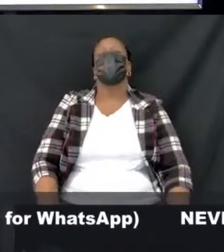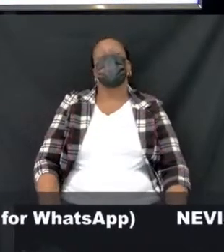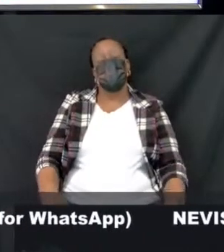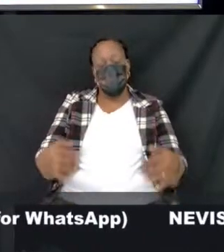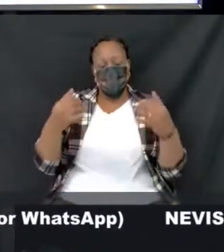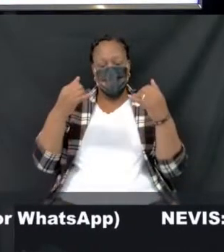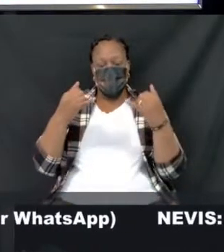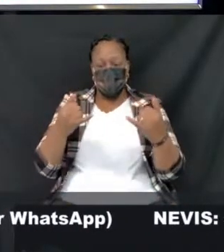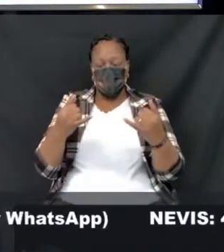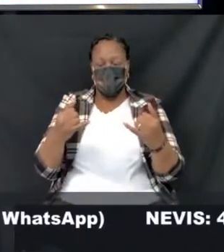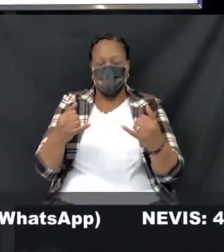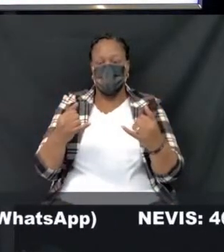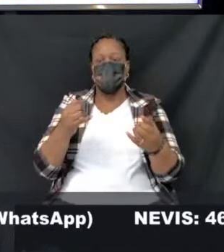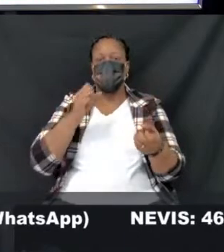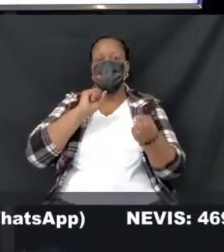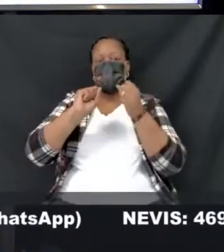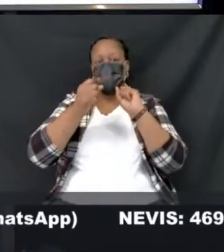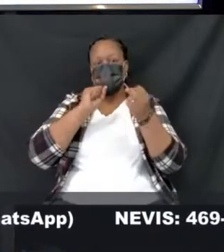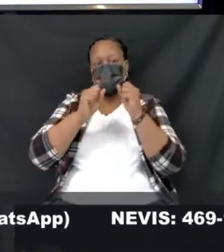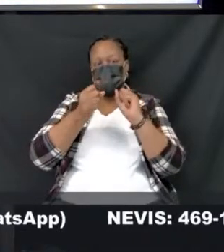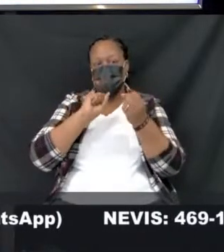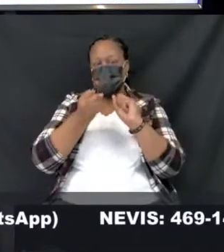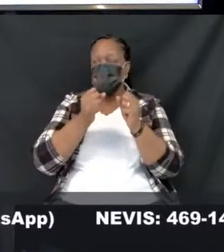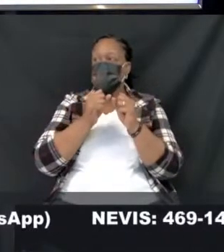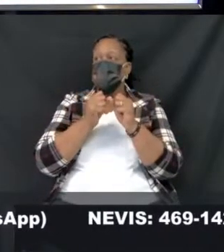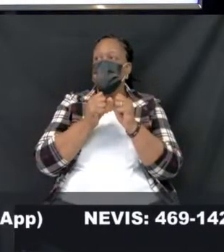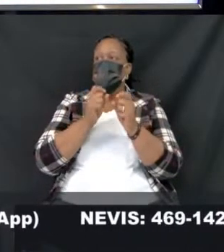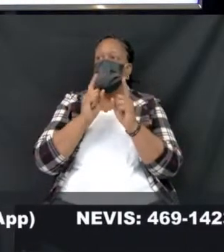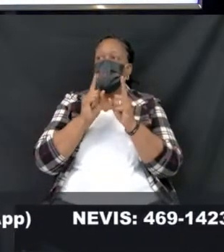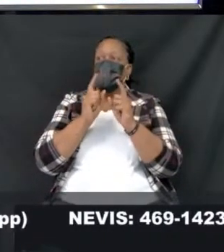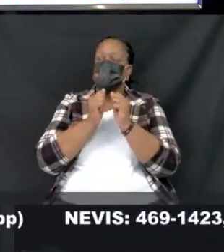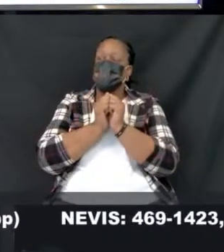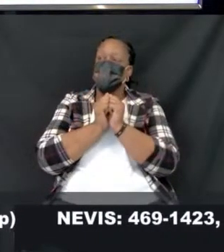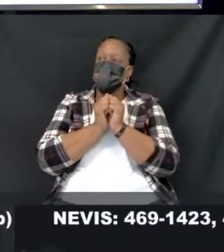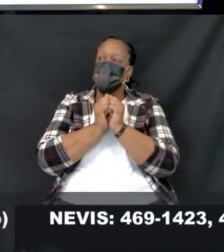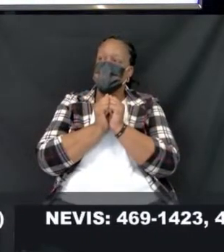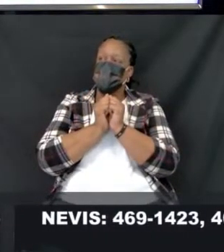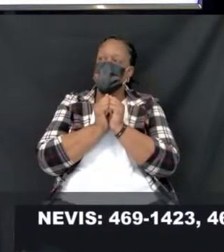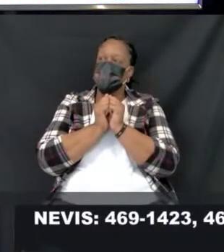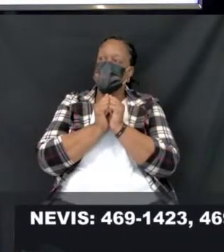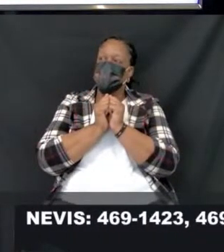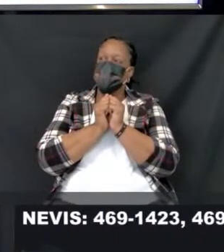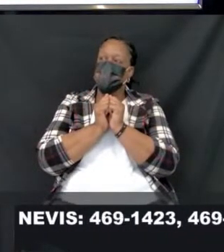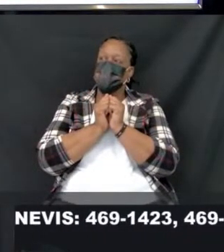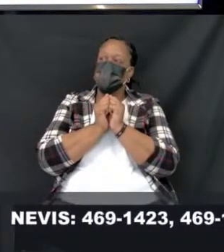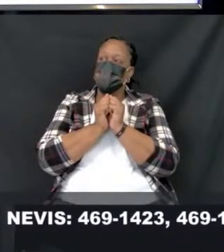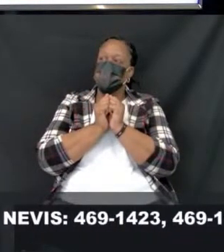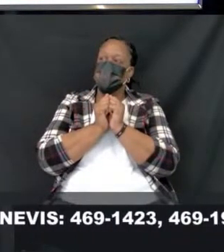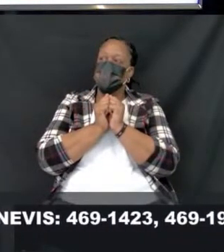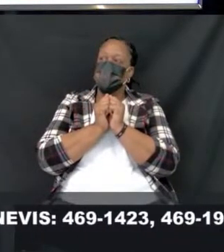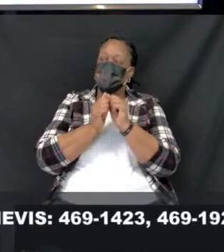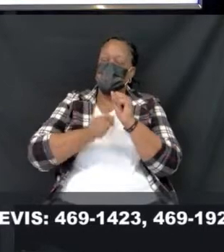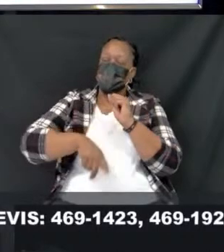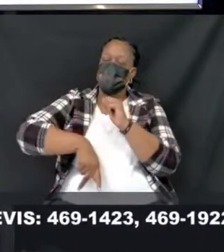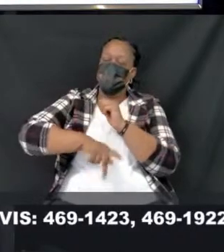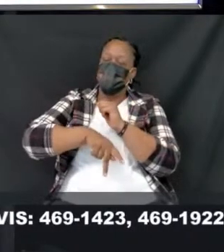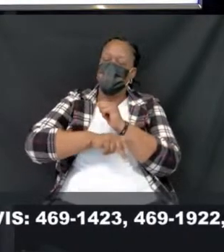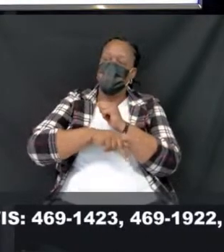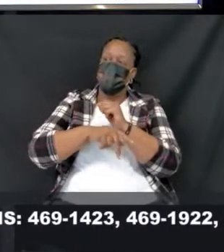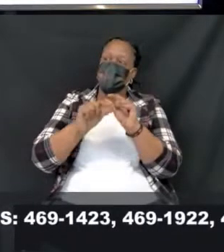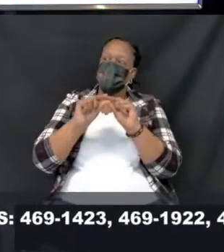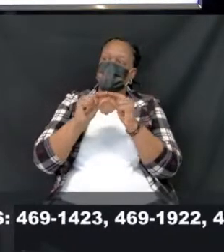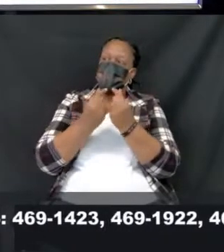sporting entities. One such sporting entities yesterday that we spoke with was with the St. Kitts Nevis Football